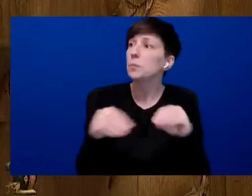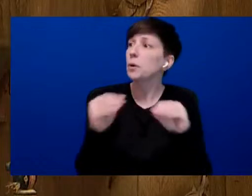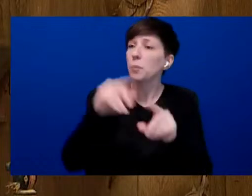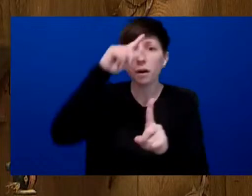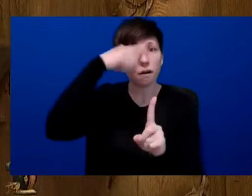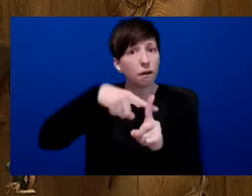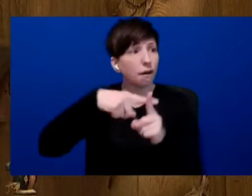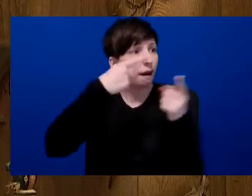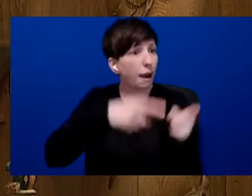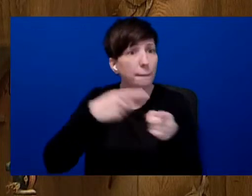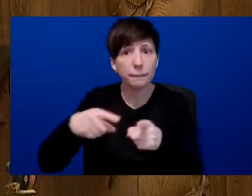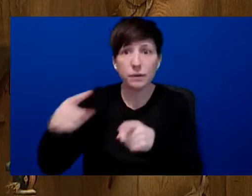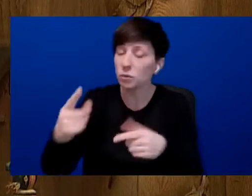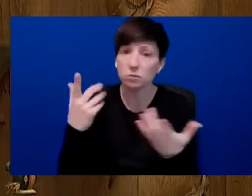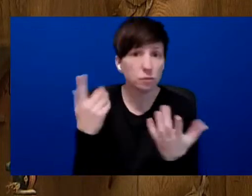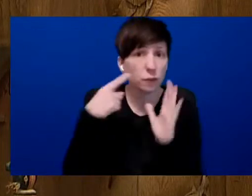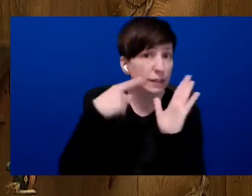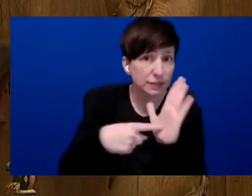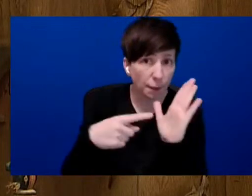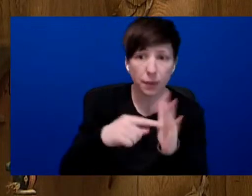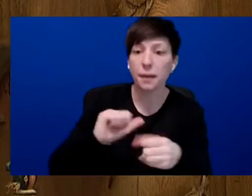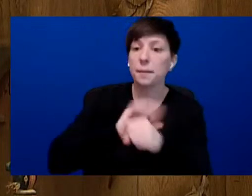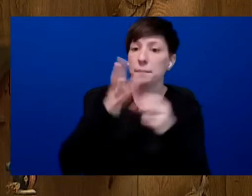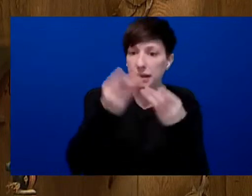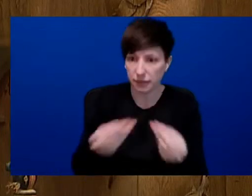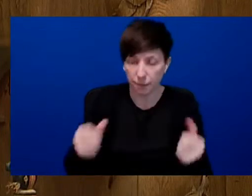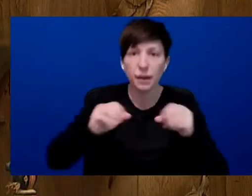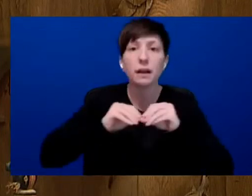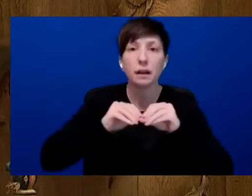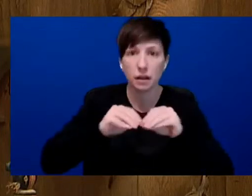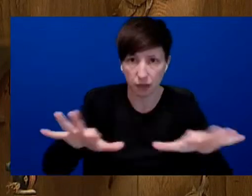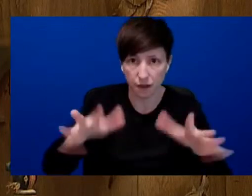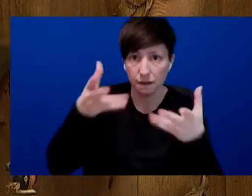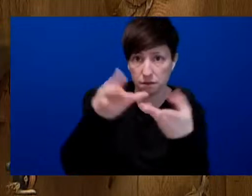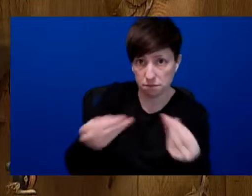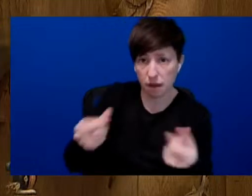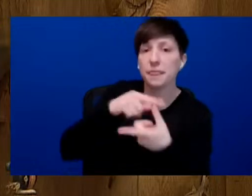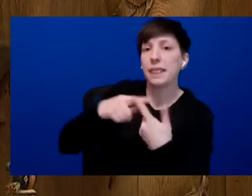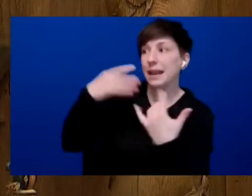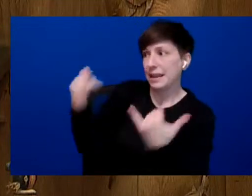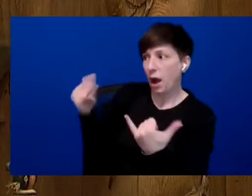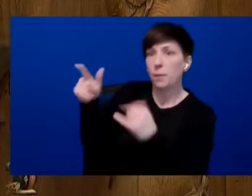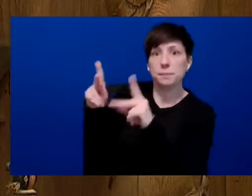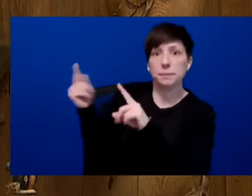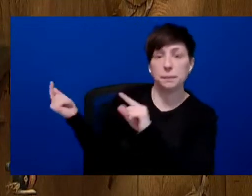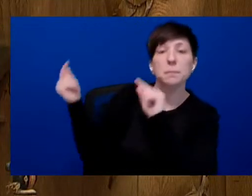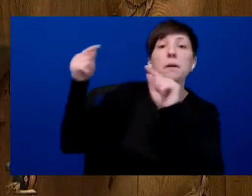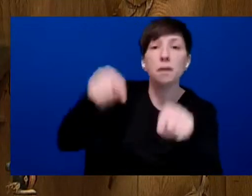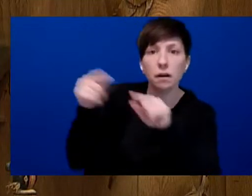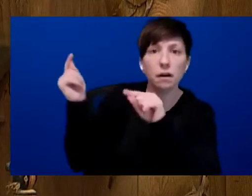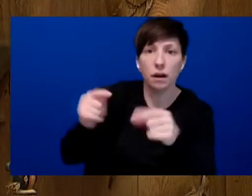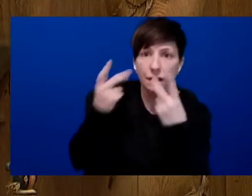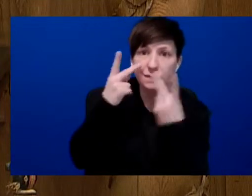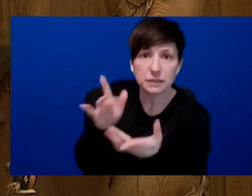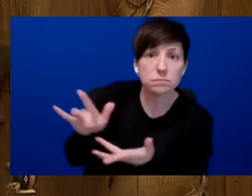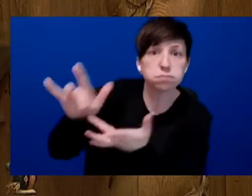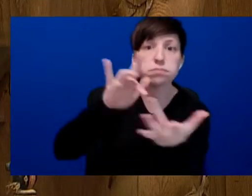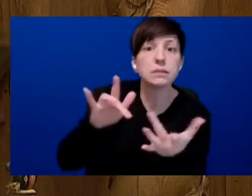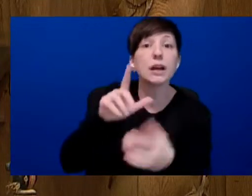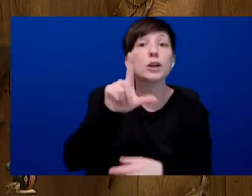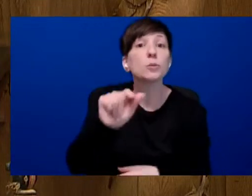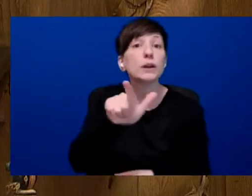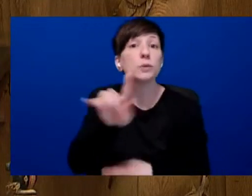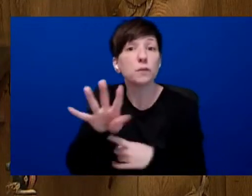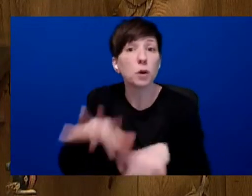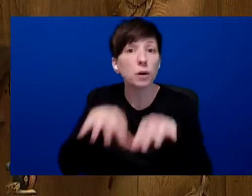in droves, and we can expect that to continue as BC hosts the 2024 Grey Cup, followed by the Invictus